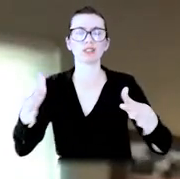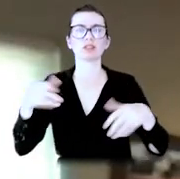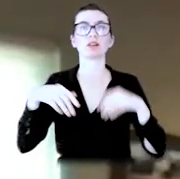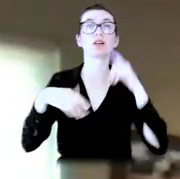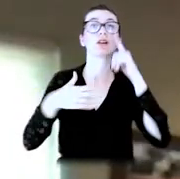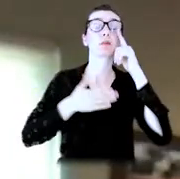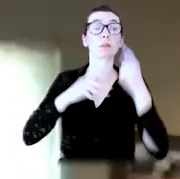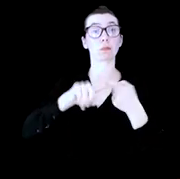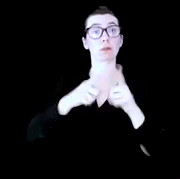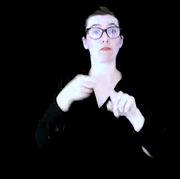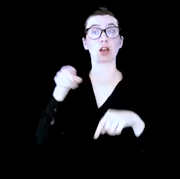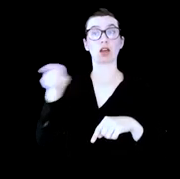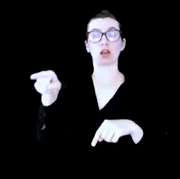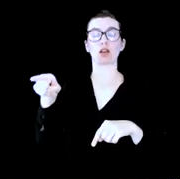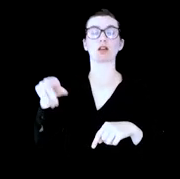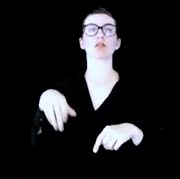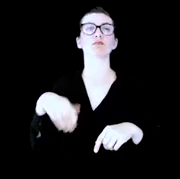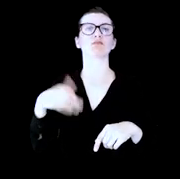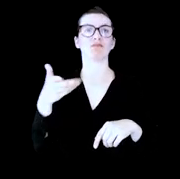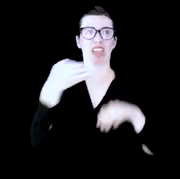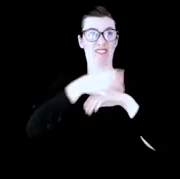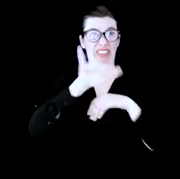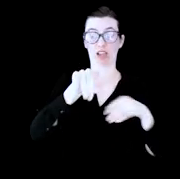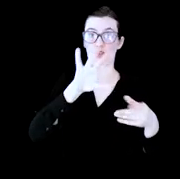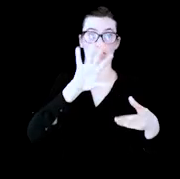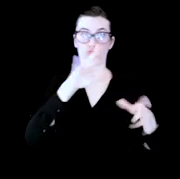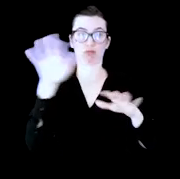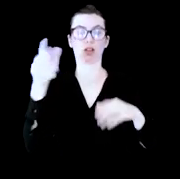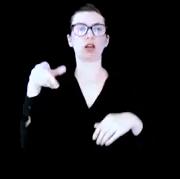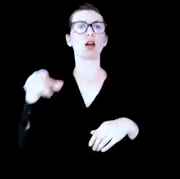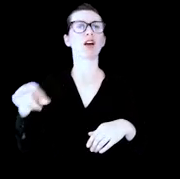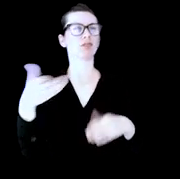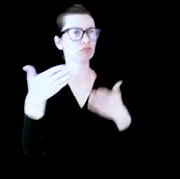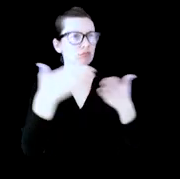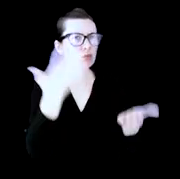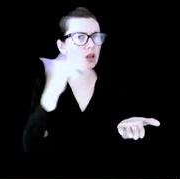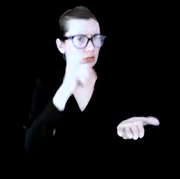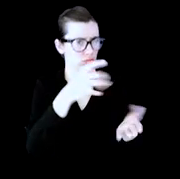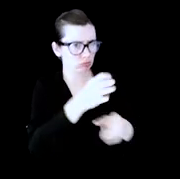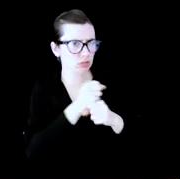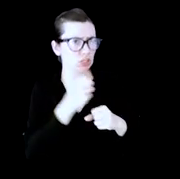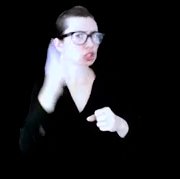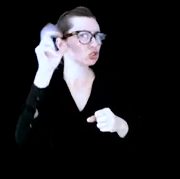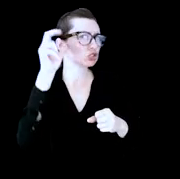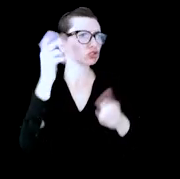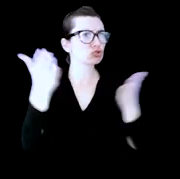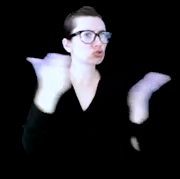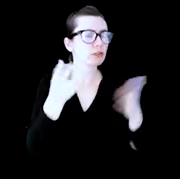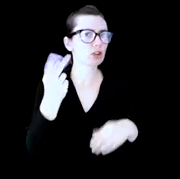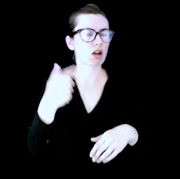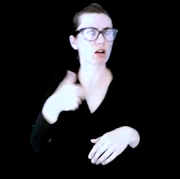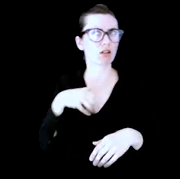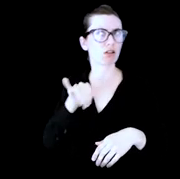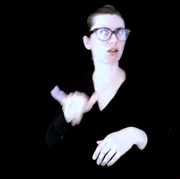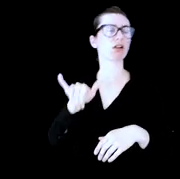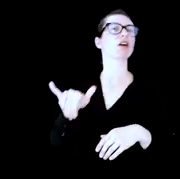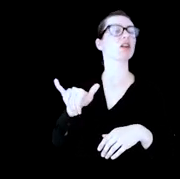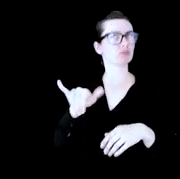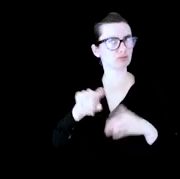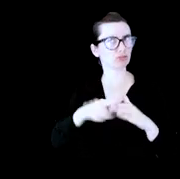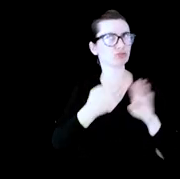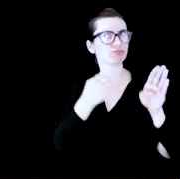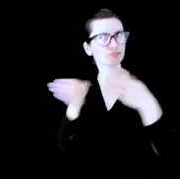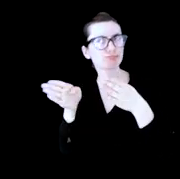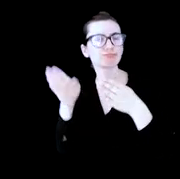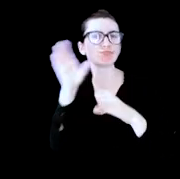of, after that, suggested, why don't you get a hearing service dog? And so that kind of pushed me in that direction. And